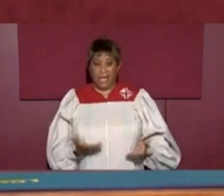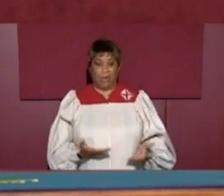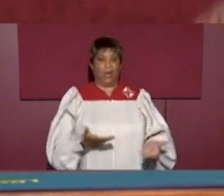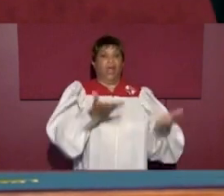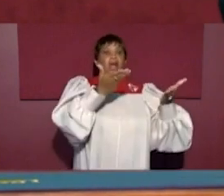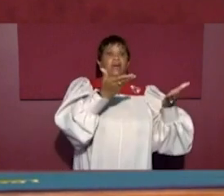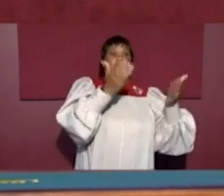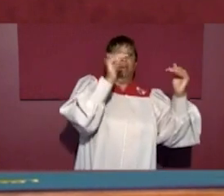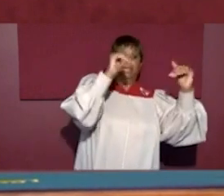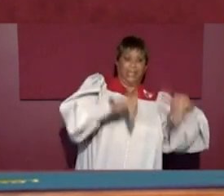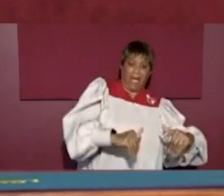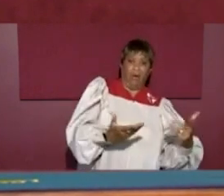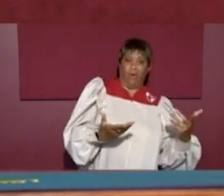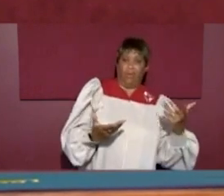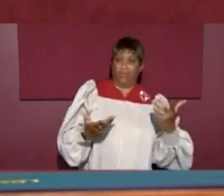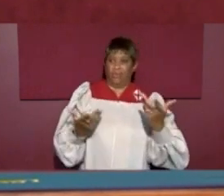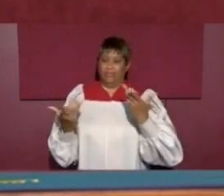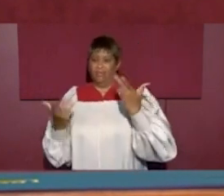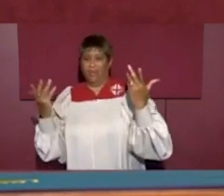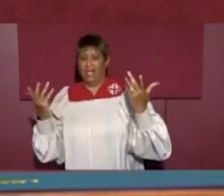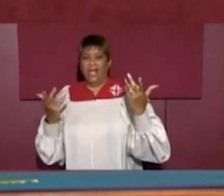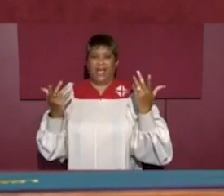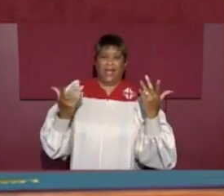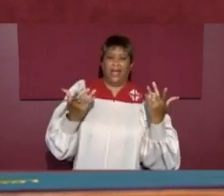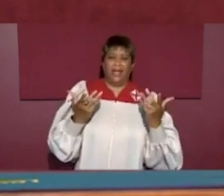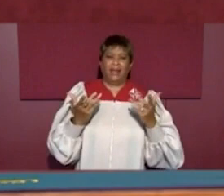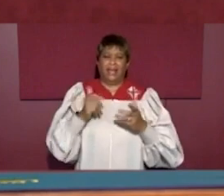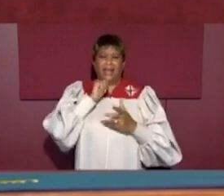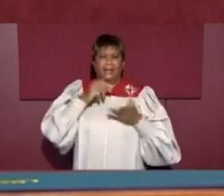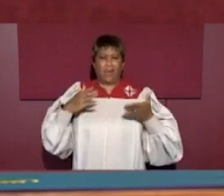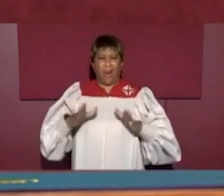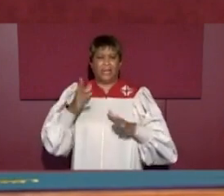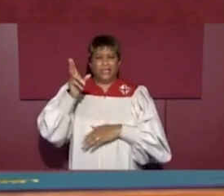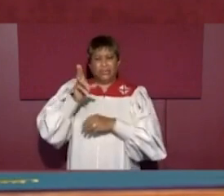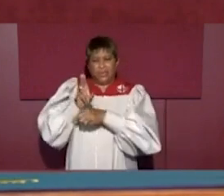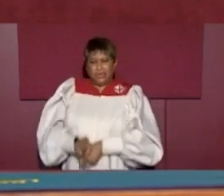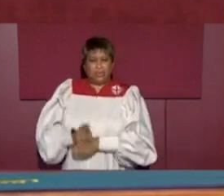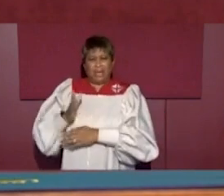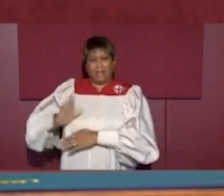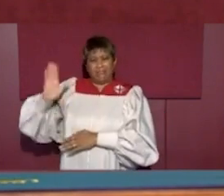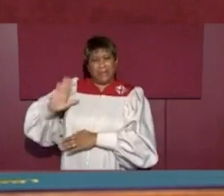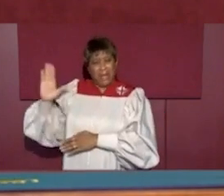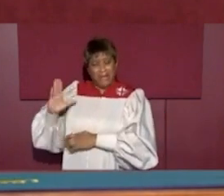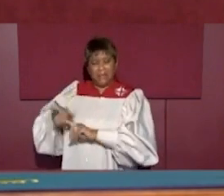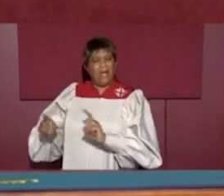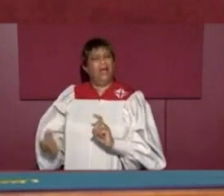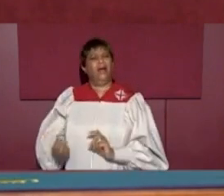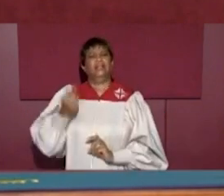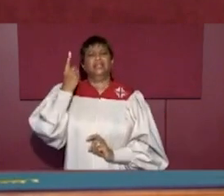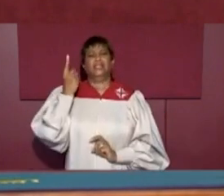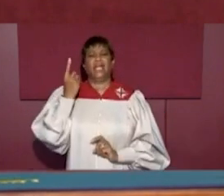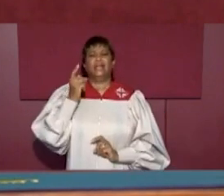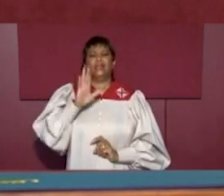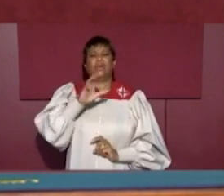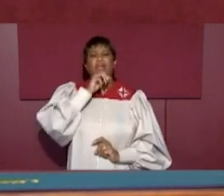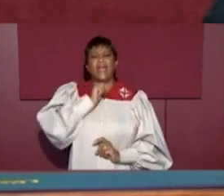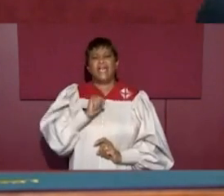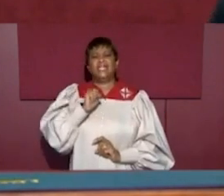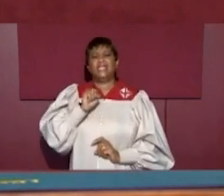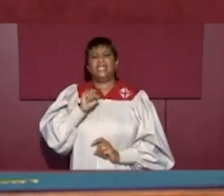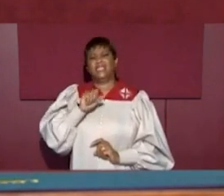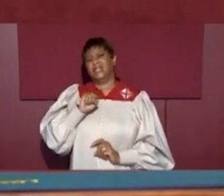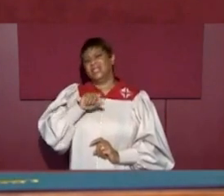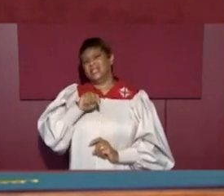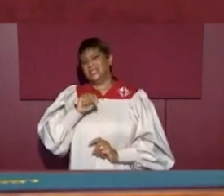things that were down went up. And now you're a little bit not the way you used to be. And just understanding where you are in age and stage of life